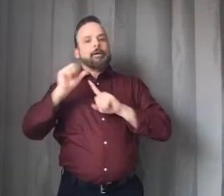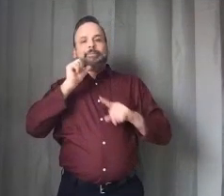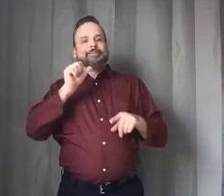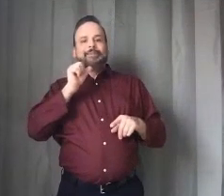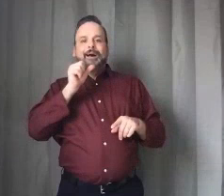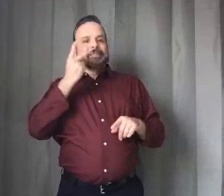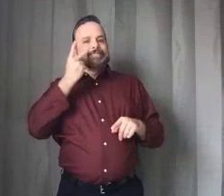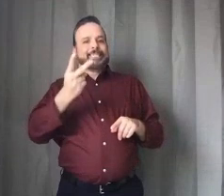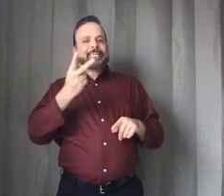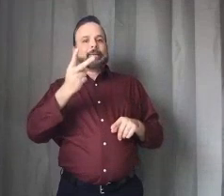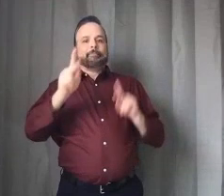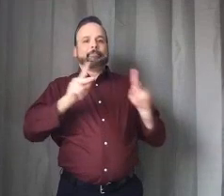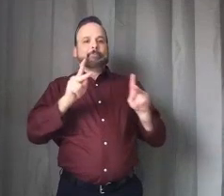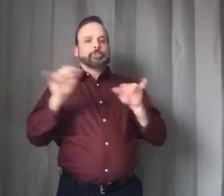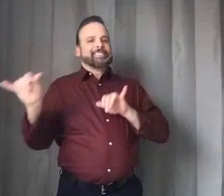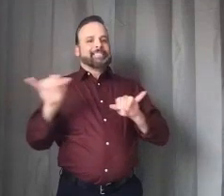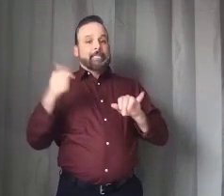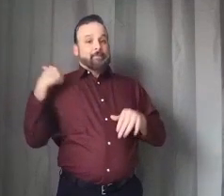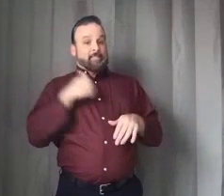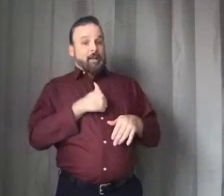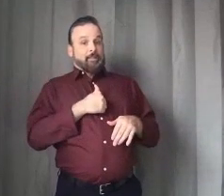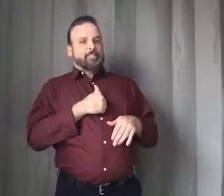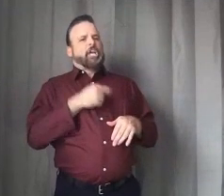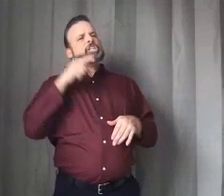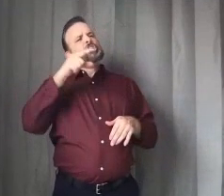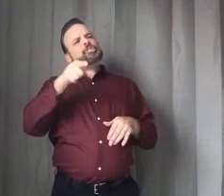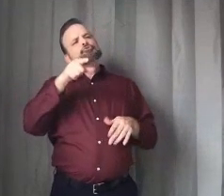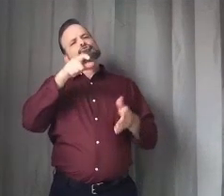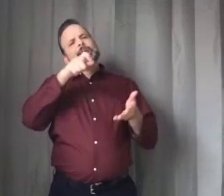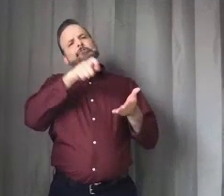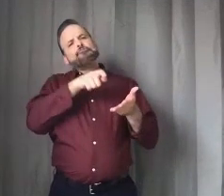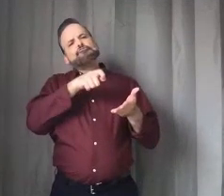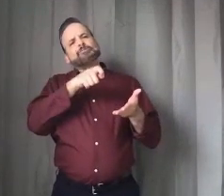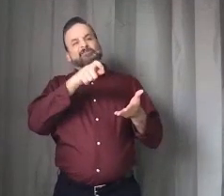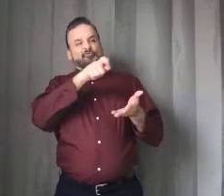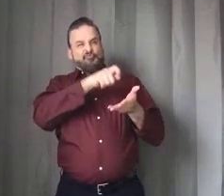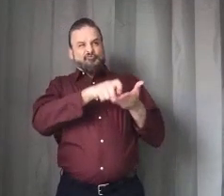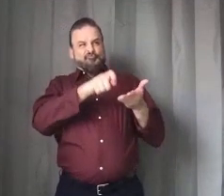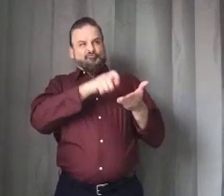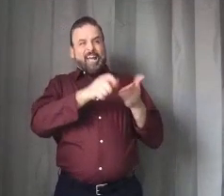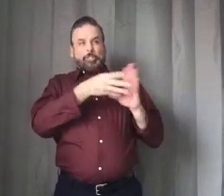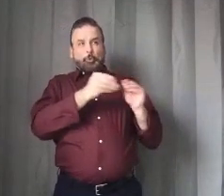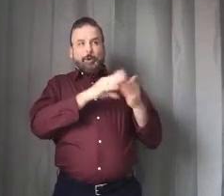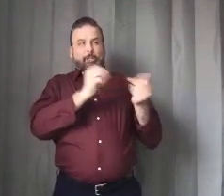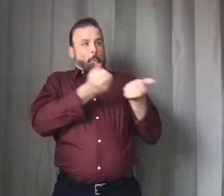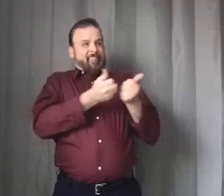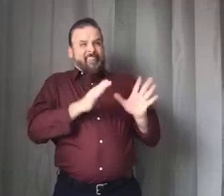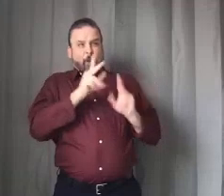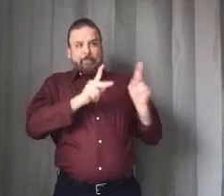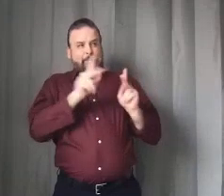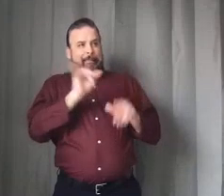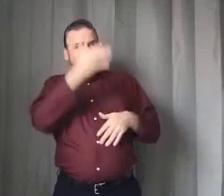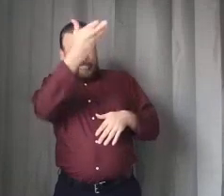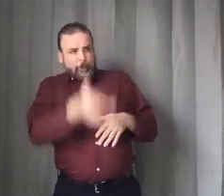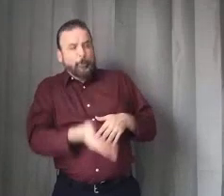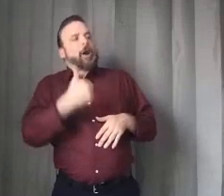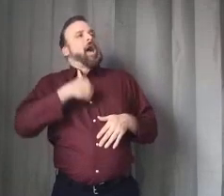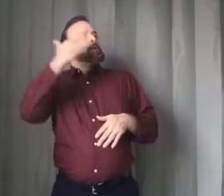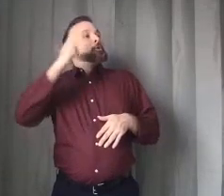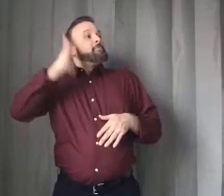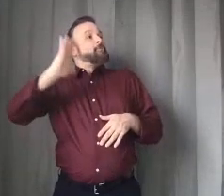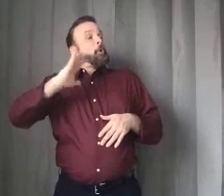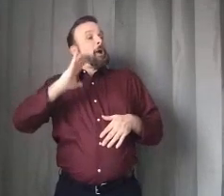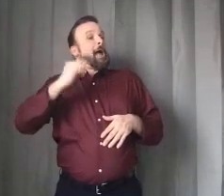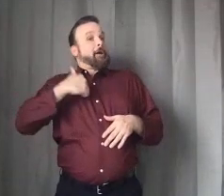if, I would like to know if you guys wrote yourself out of things before, but I know for a long time when I was a kid, there were